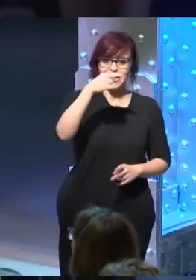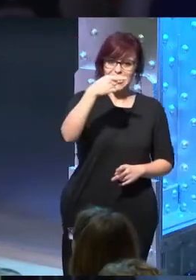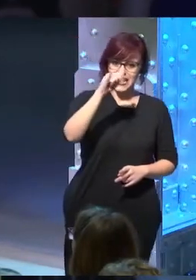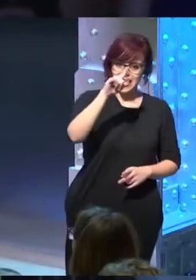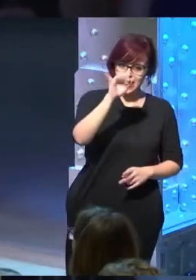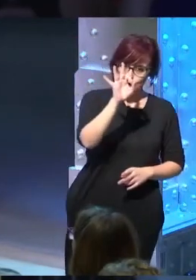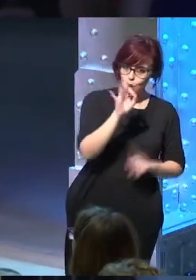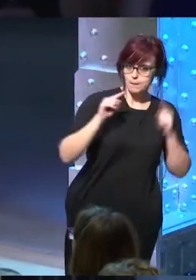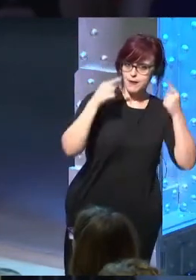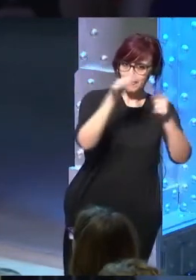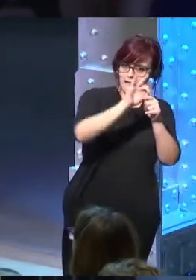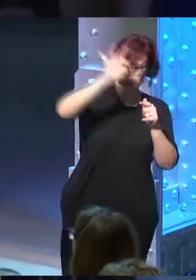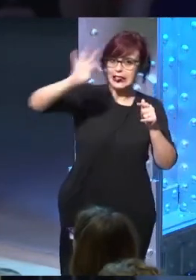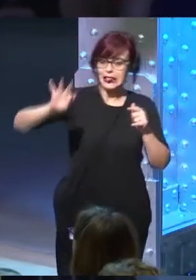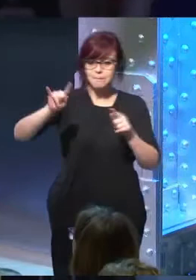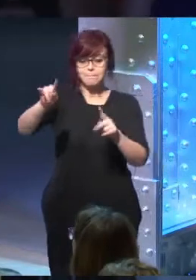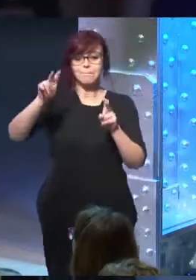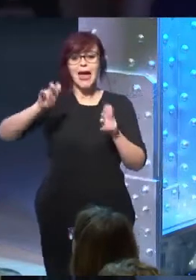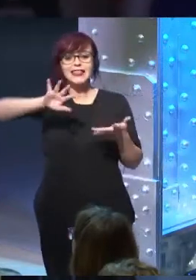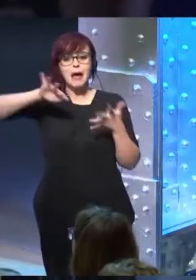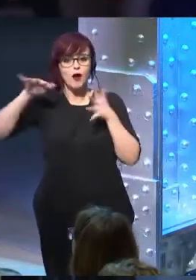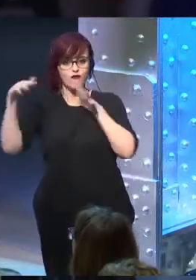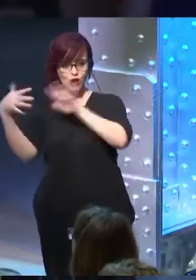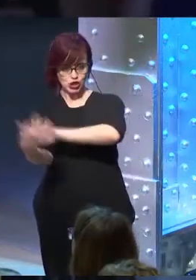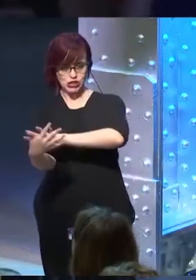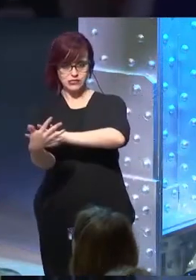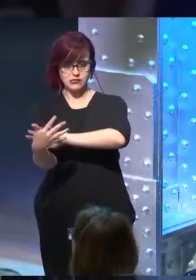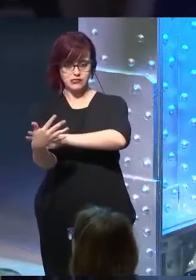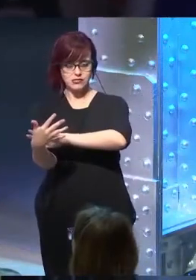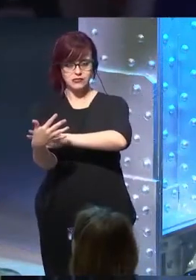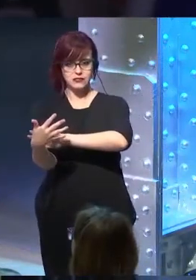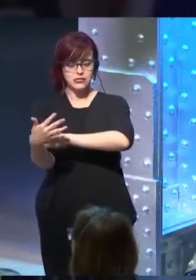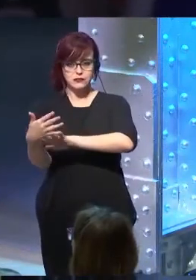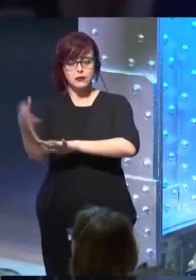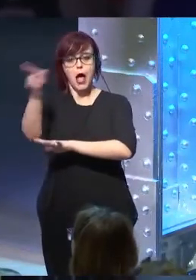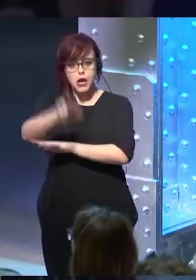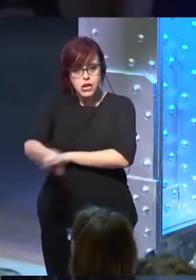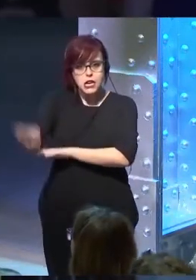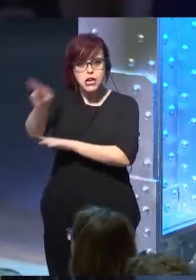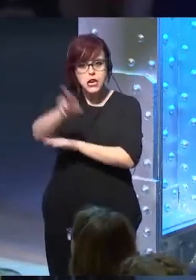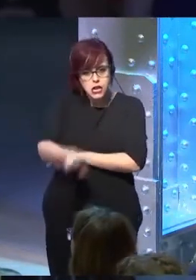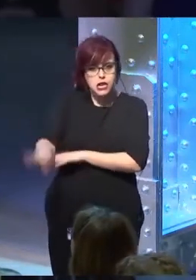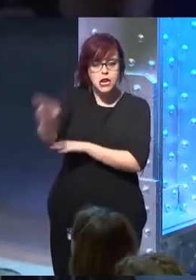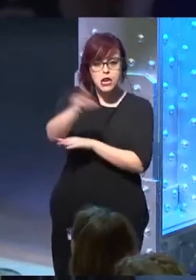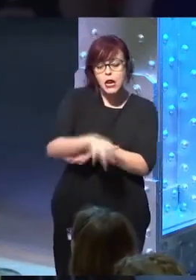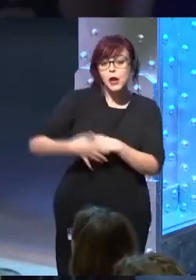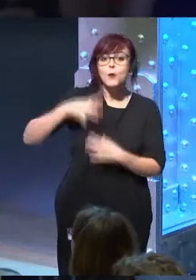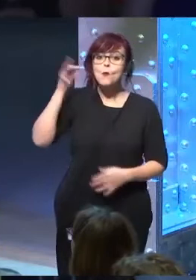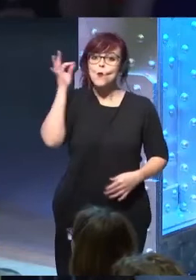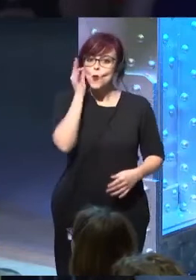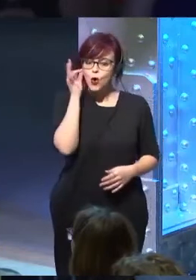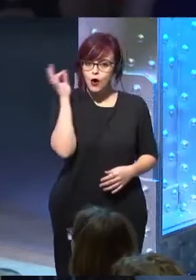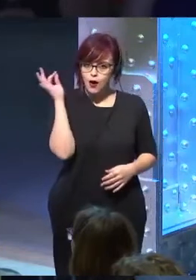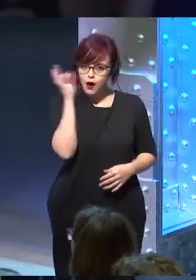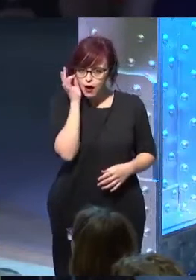Ovid's Metamorphoses repeatedly returns to the idea that women get